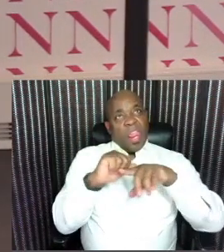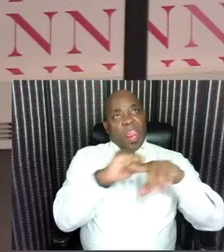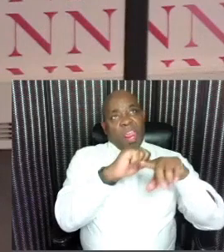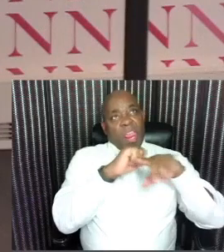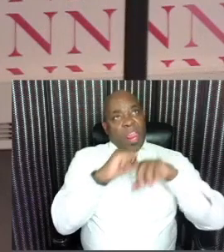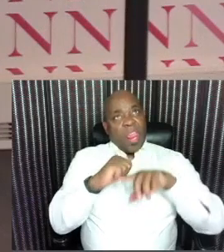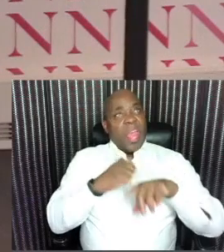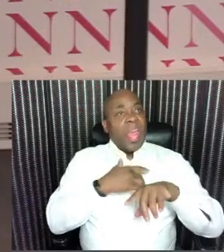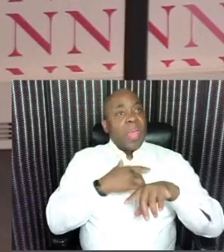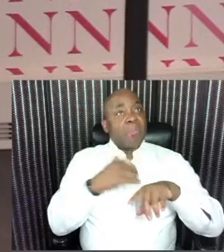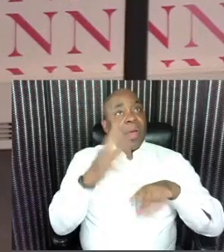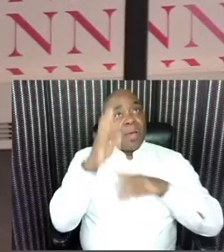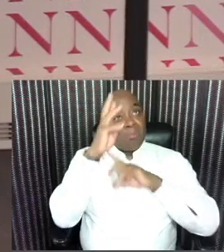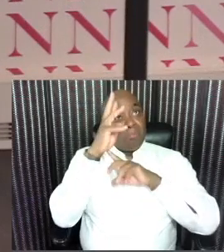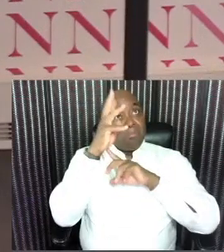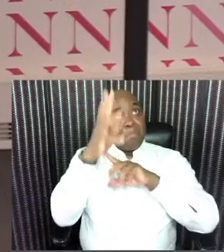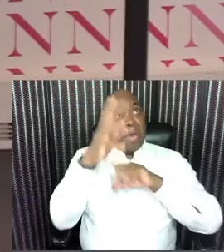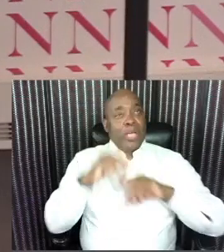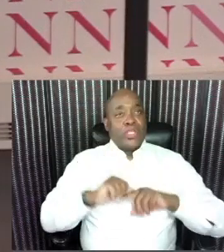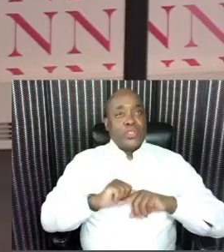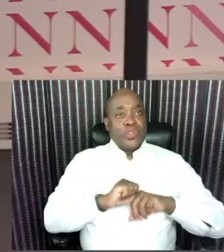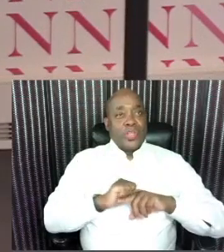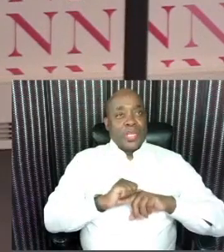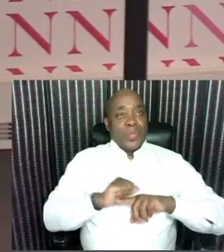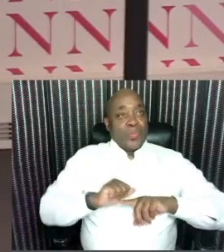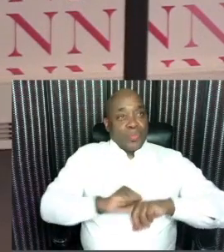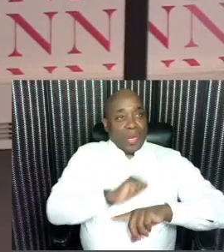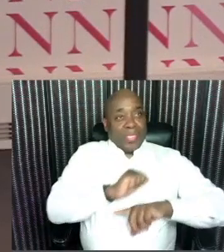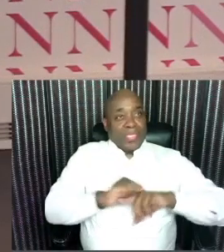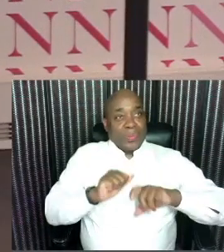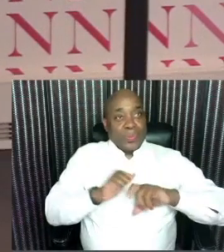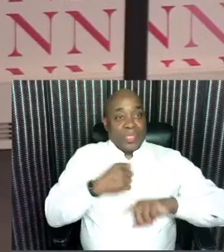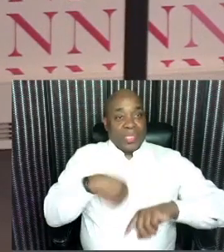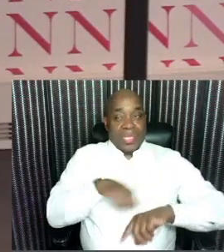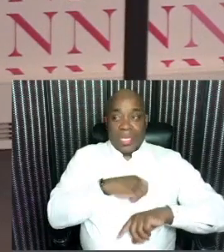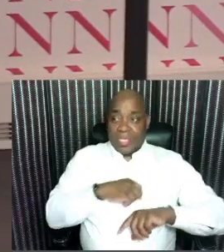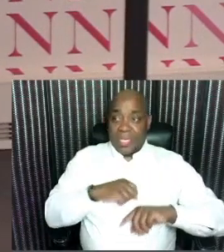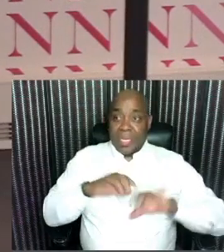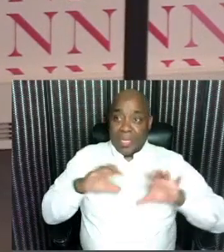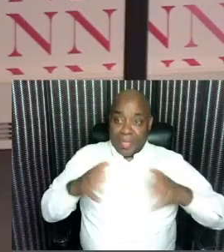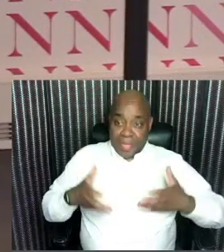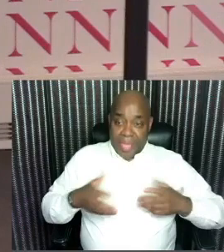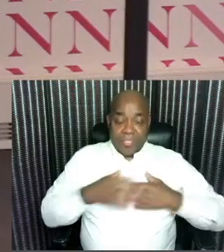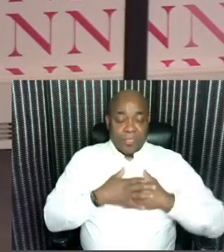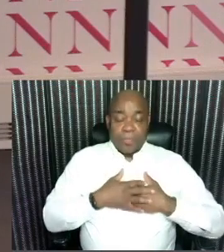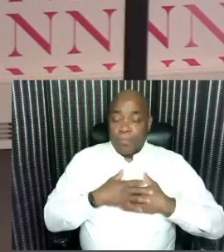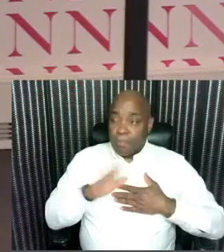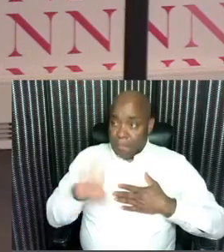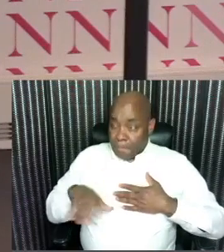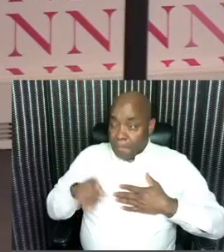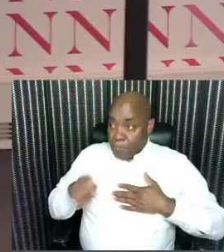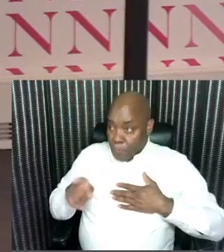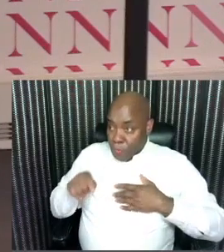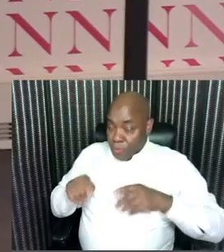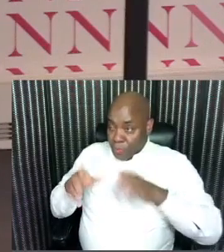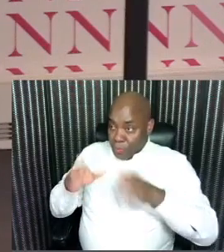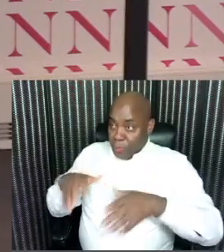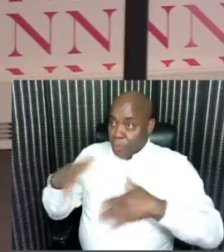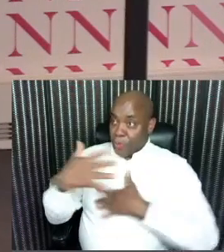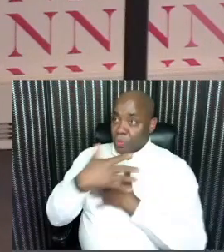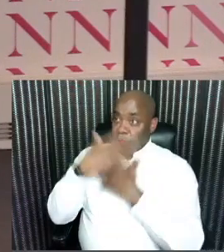mock, like practice things with us in class. Like, okay, you're this person, and you're angry.